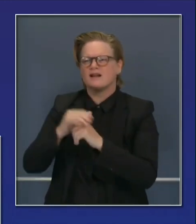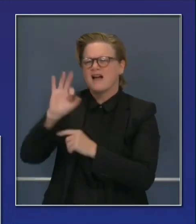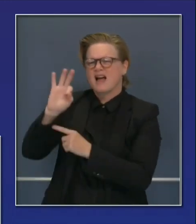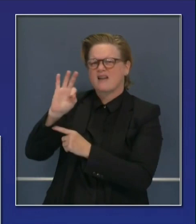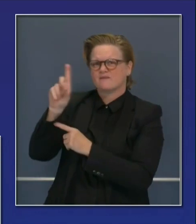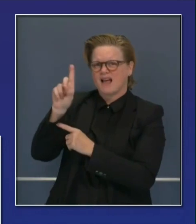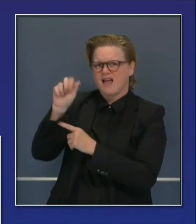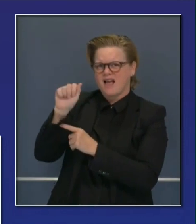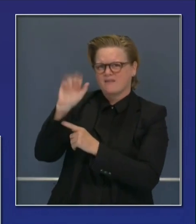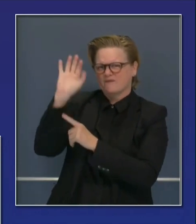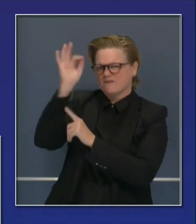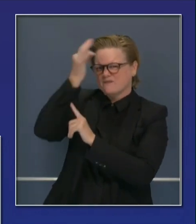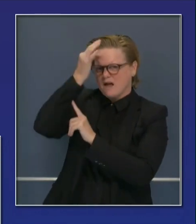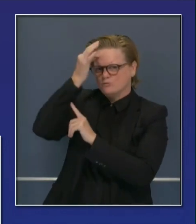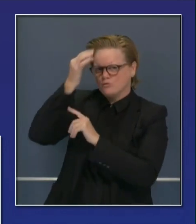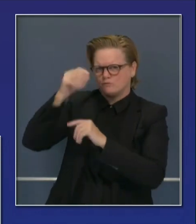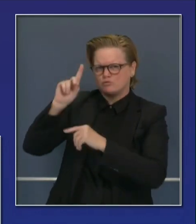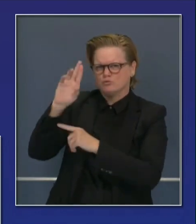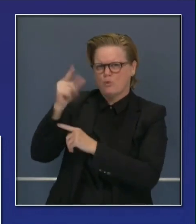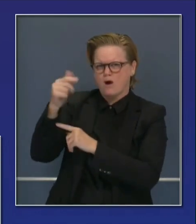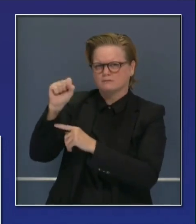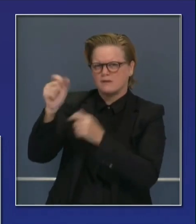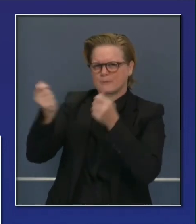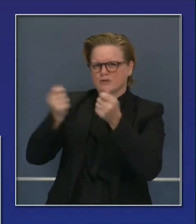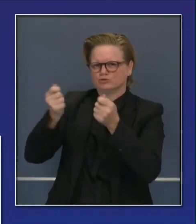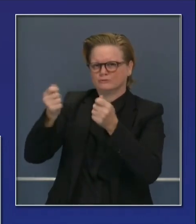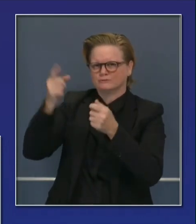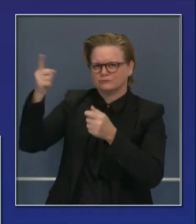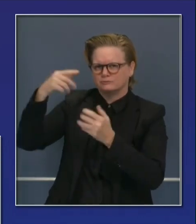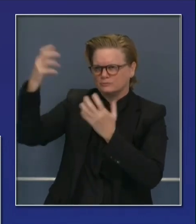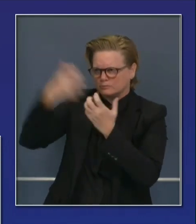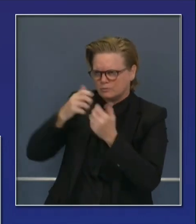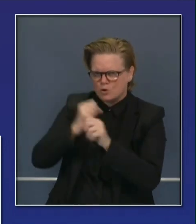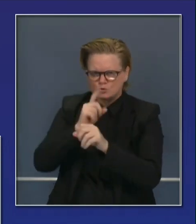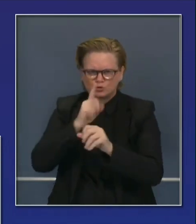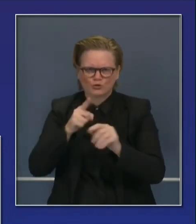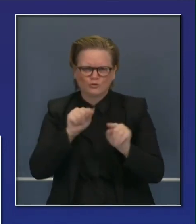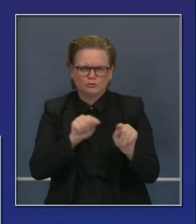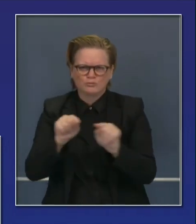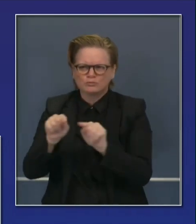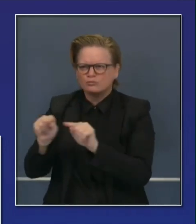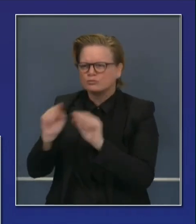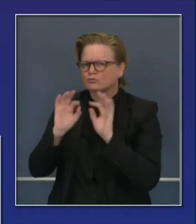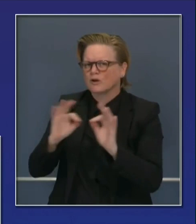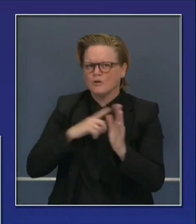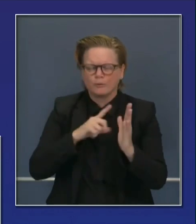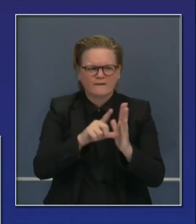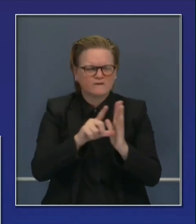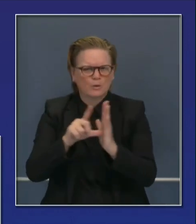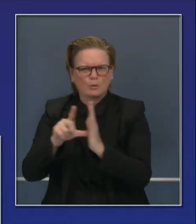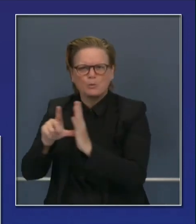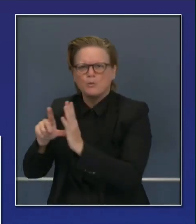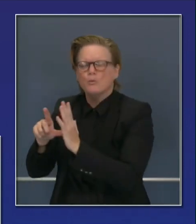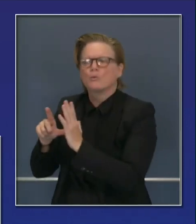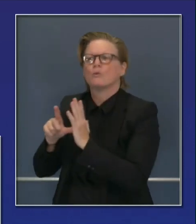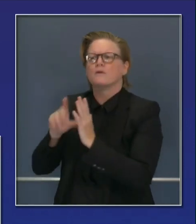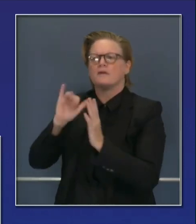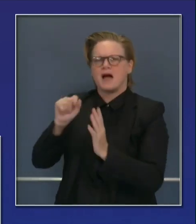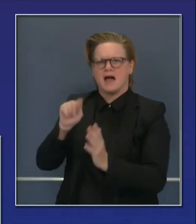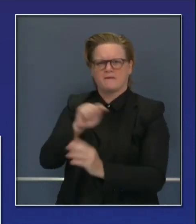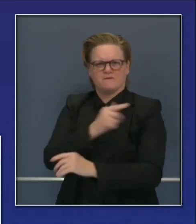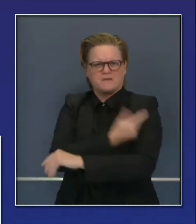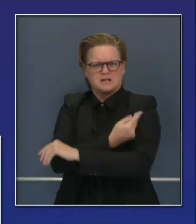the available information when it's made available by the FDA and others for all the subsequent vaccines that are moving forward. So